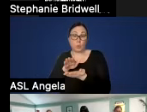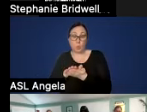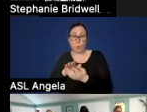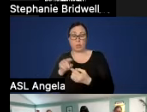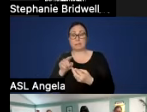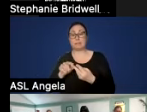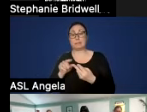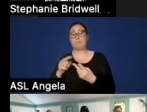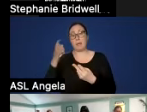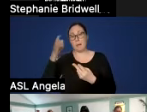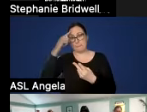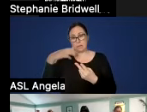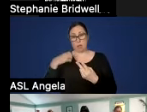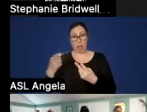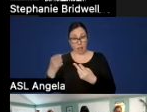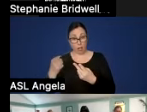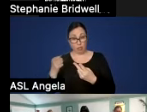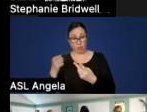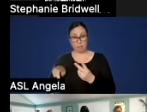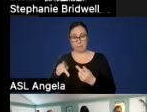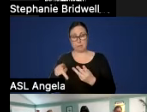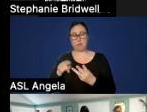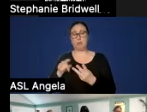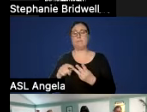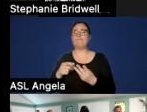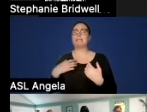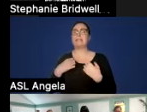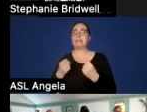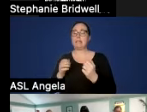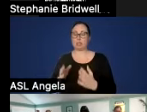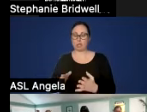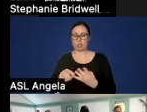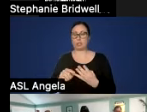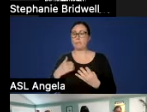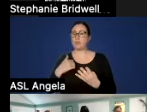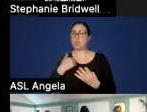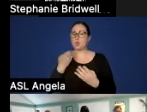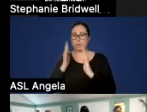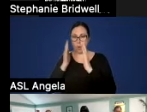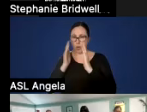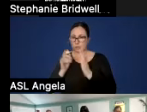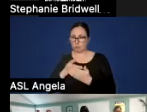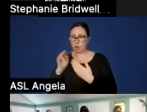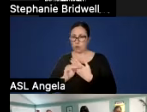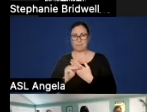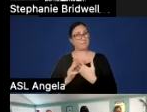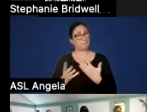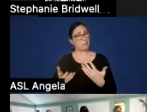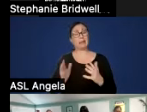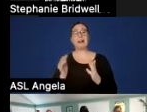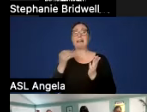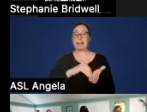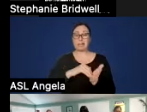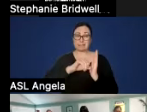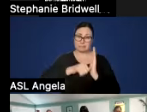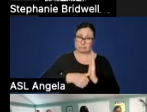traditional healers or other culturally specific programs, youth focused programs. It really depends on, again, what you are